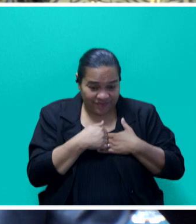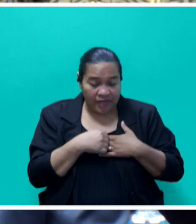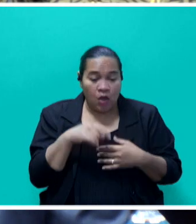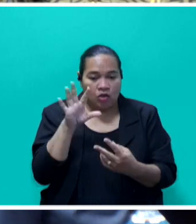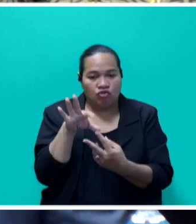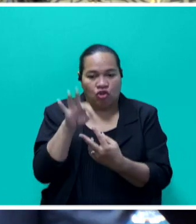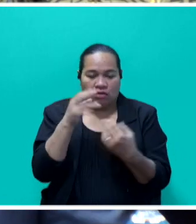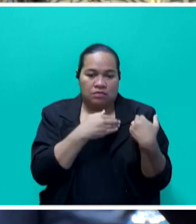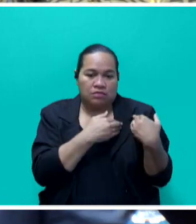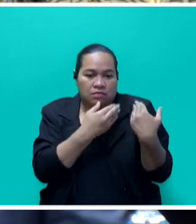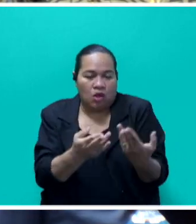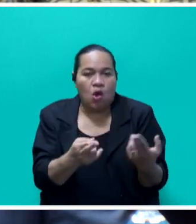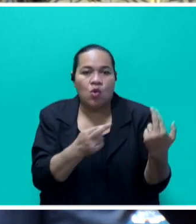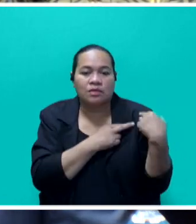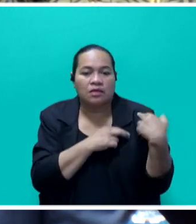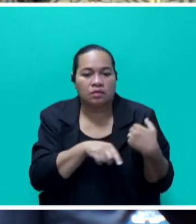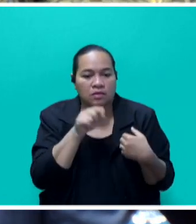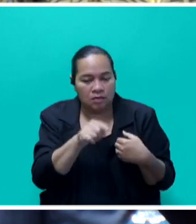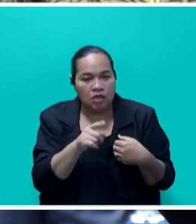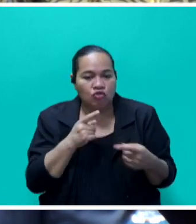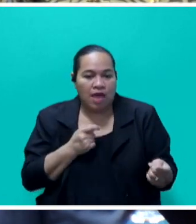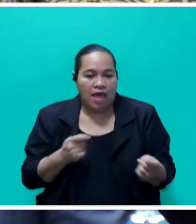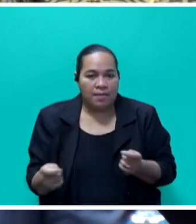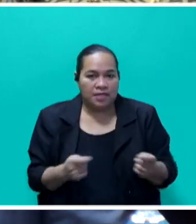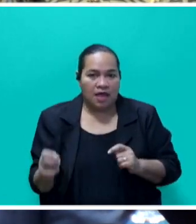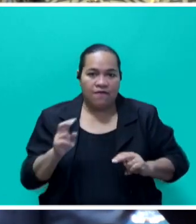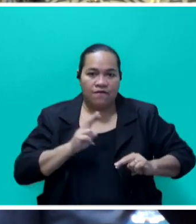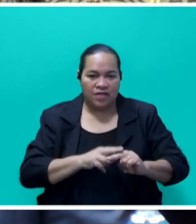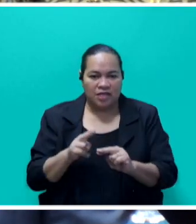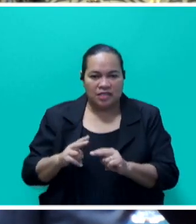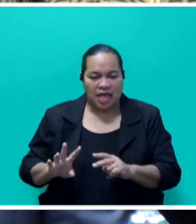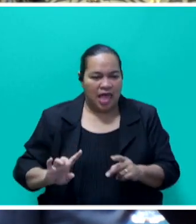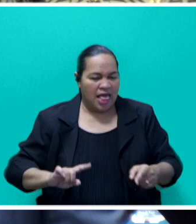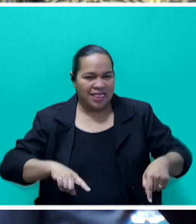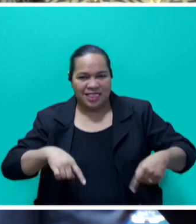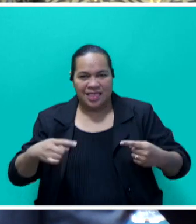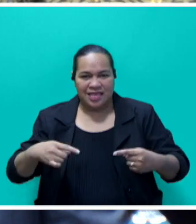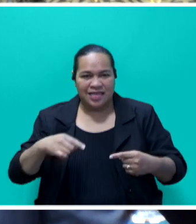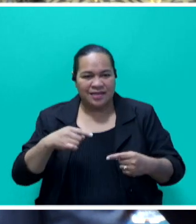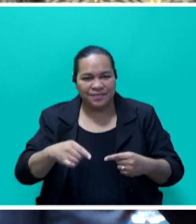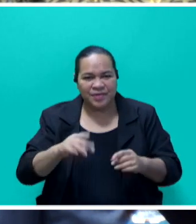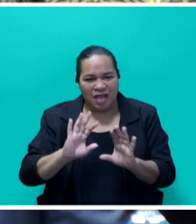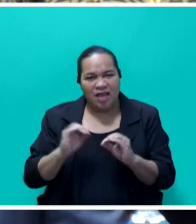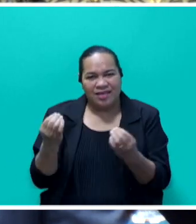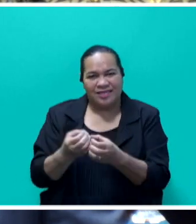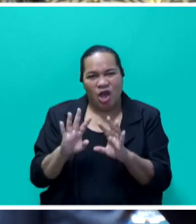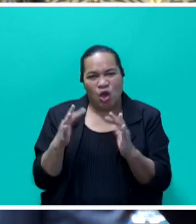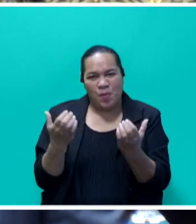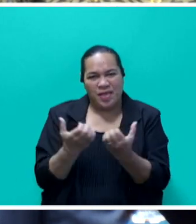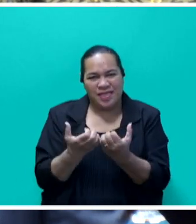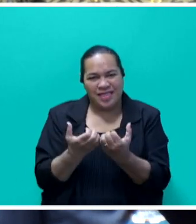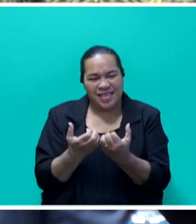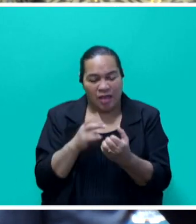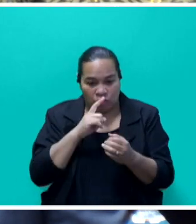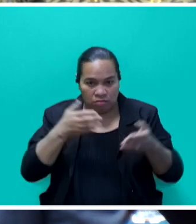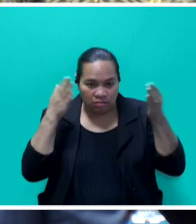delegated the responsibility to administer Fiji's Anti-Trafficking Interagency Committee. We have